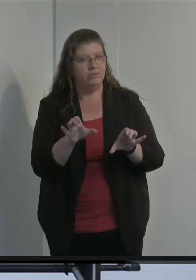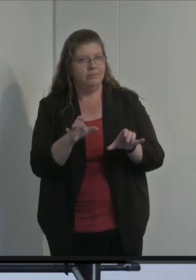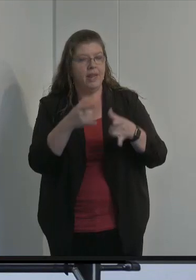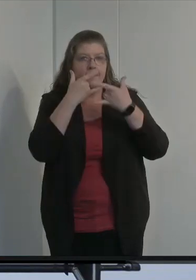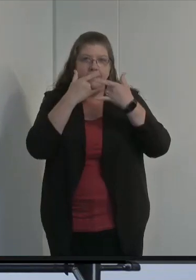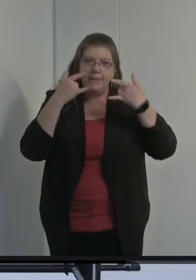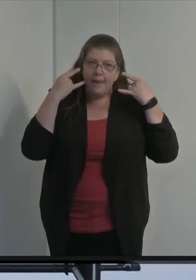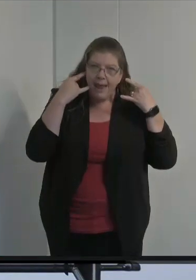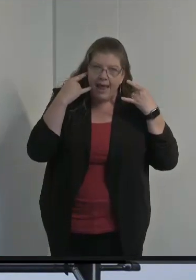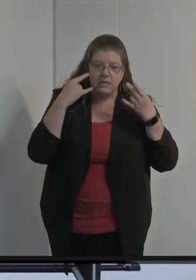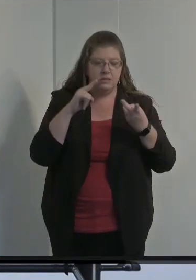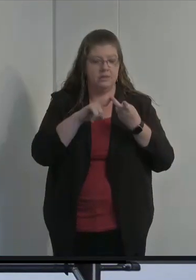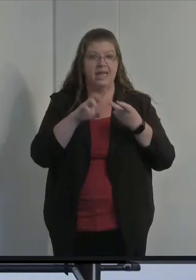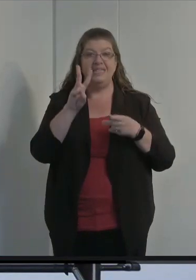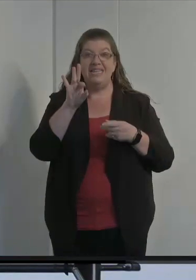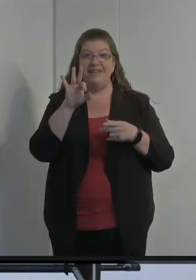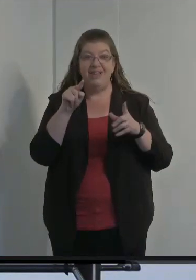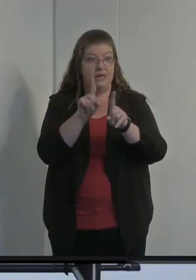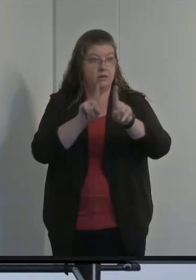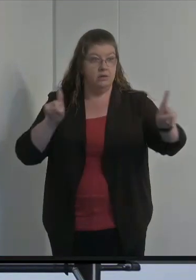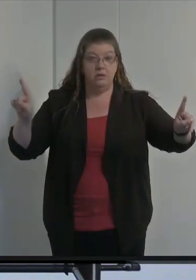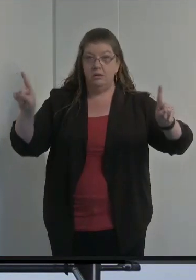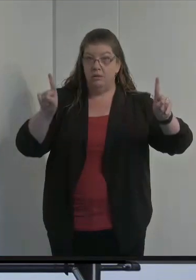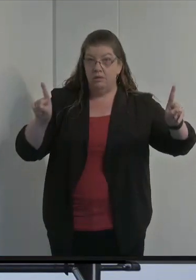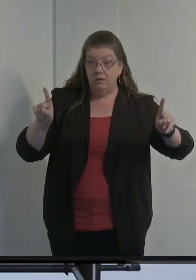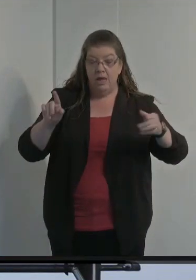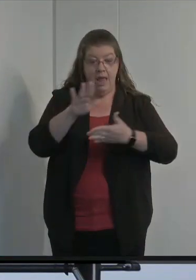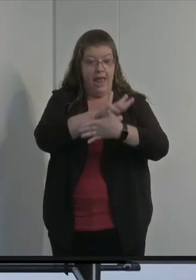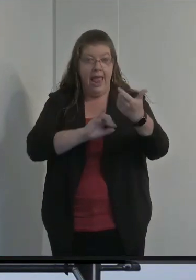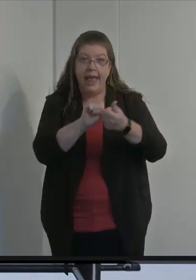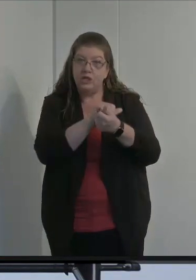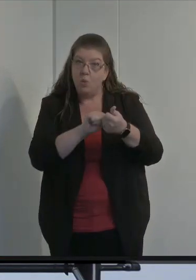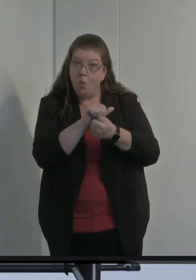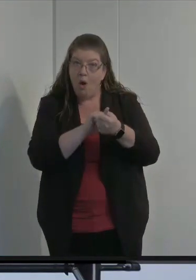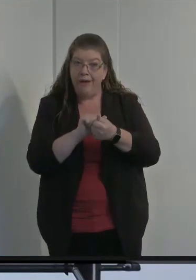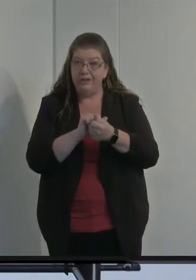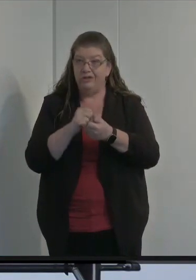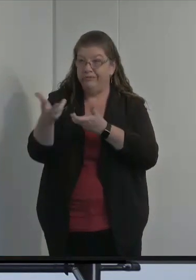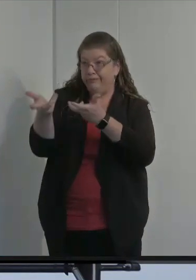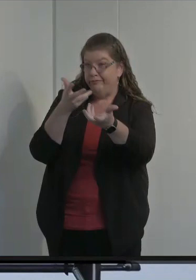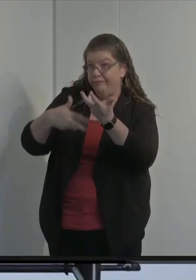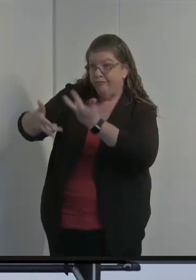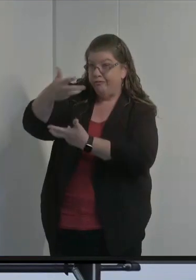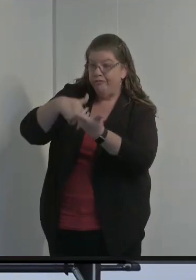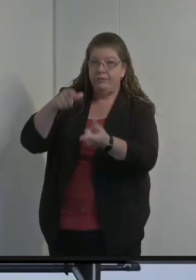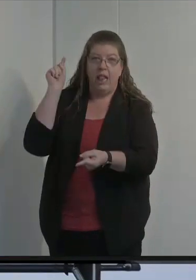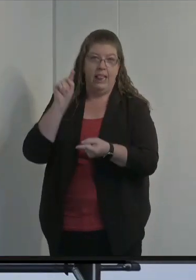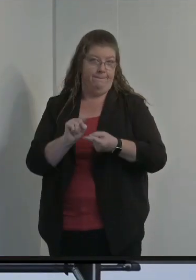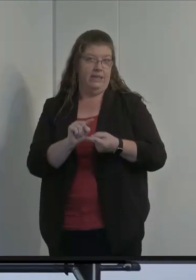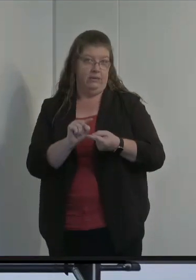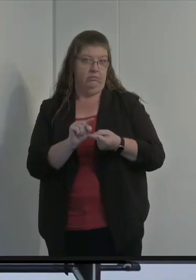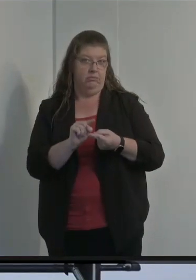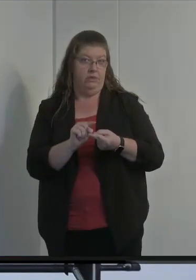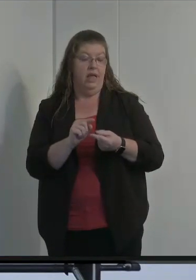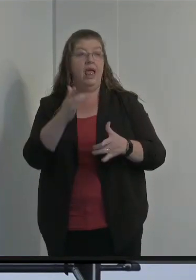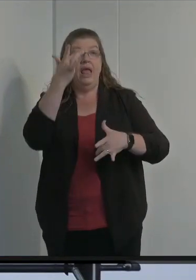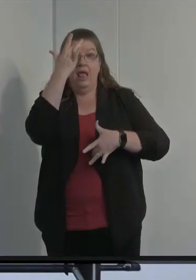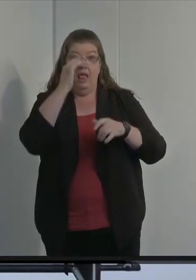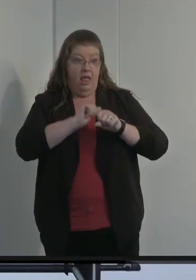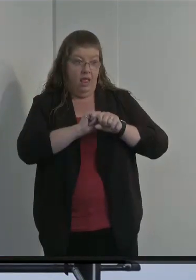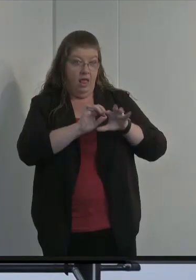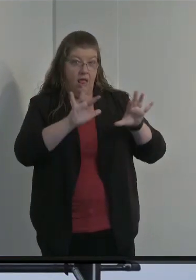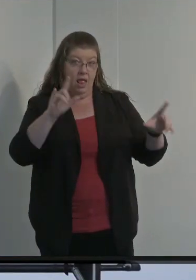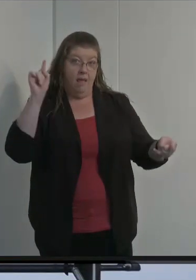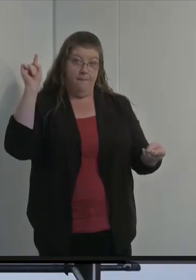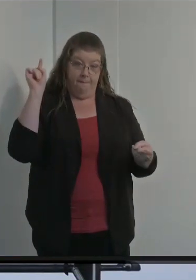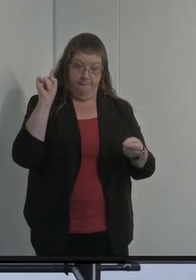mask, stay 6 feet apart, wash your hands, limit contacts. We can reduce the spread of the virus in half